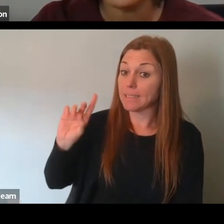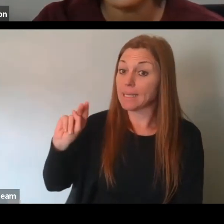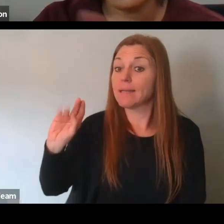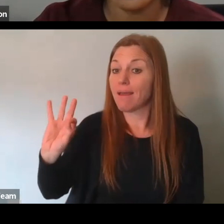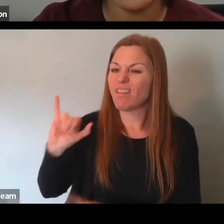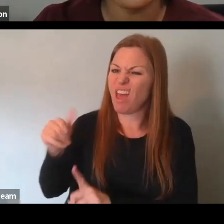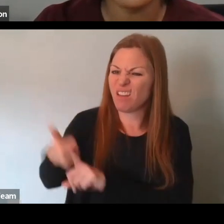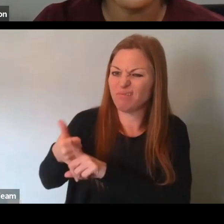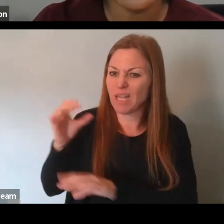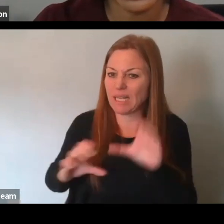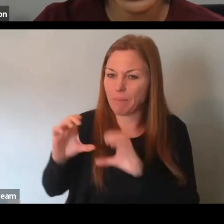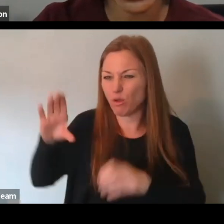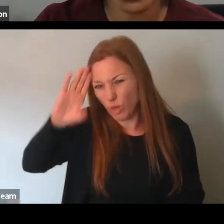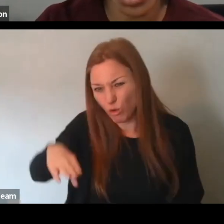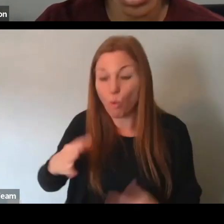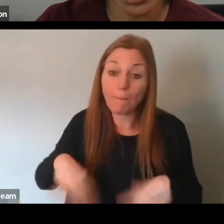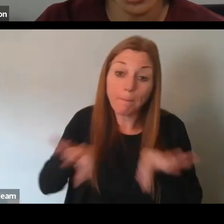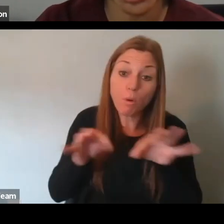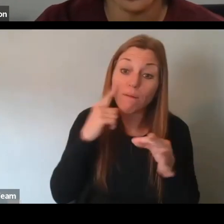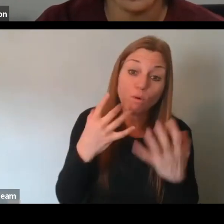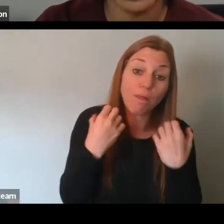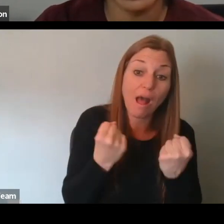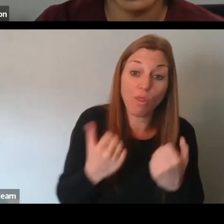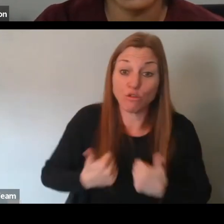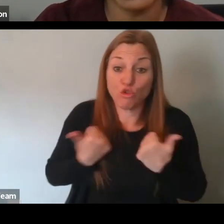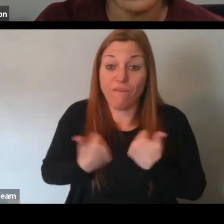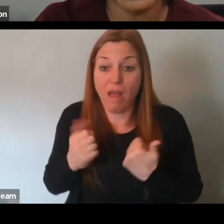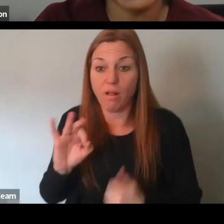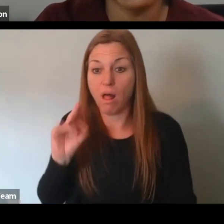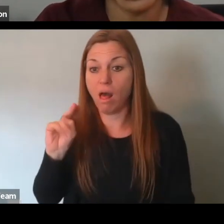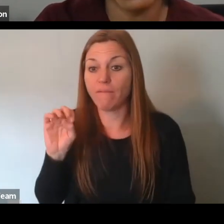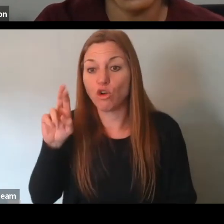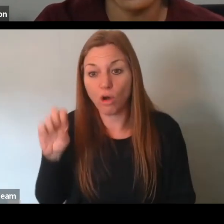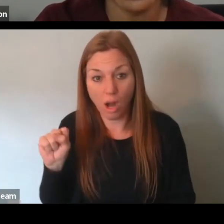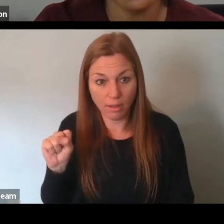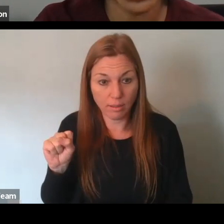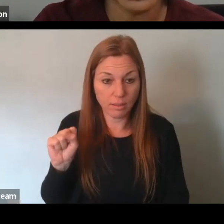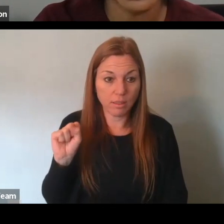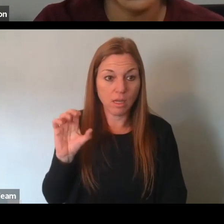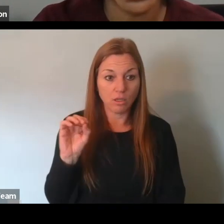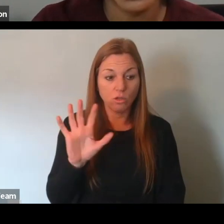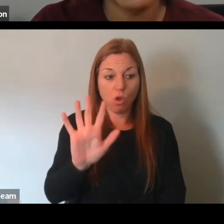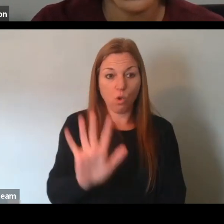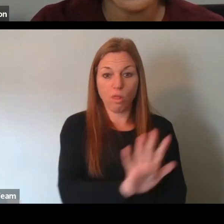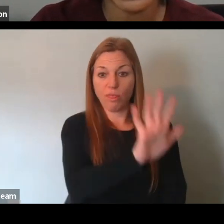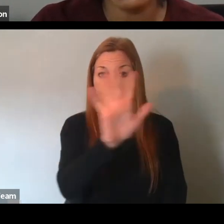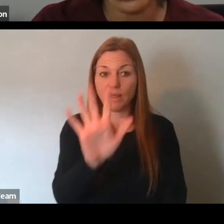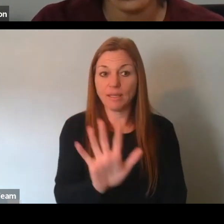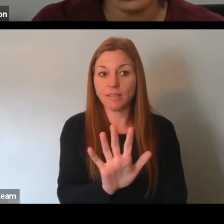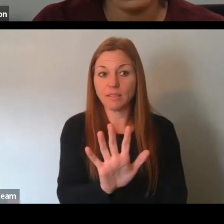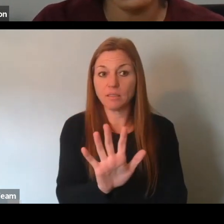neurons. So these are this is a summary of changes that we see in the brain of people